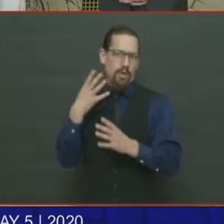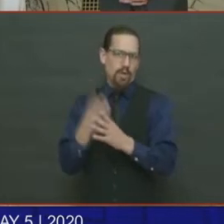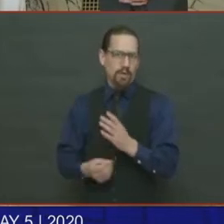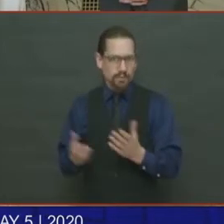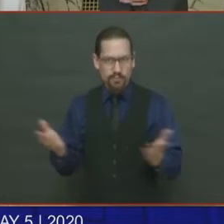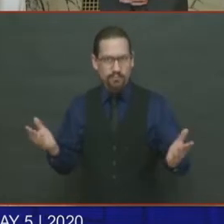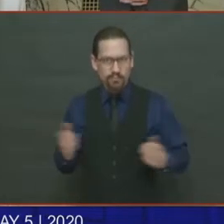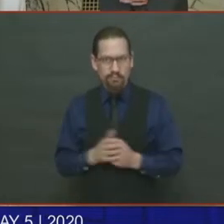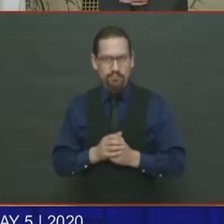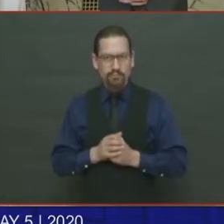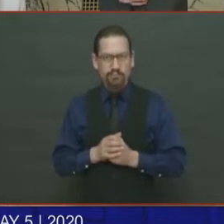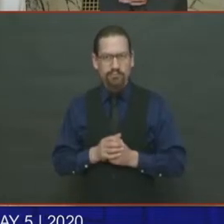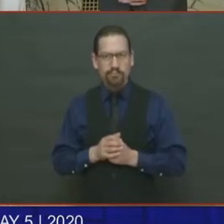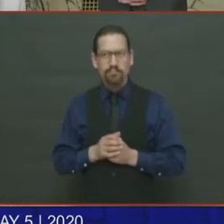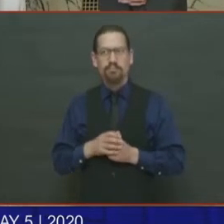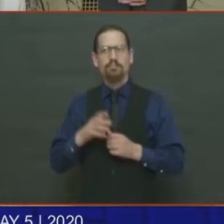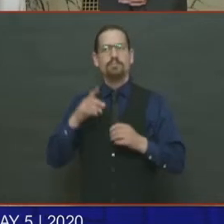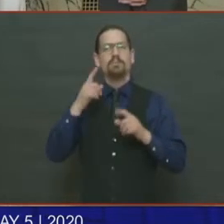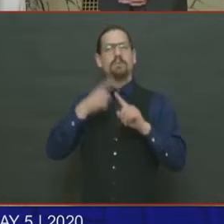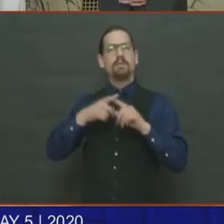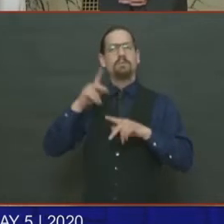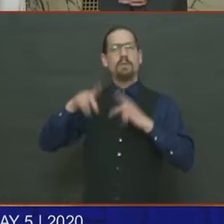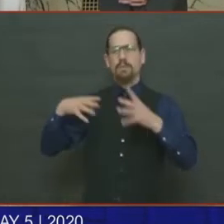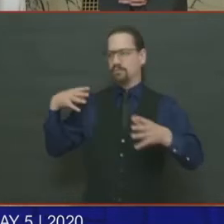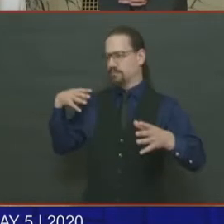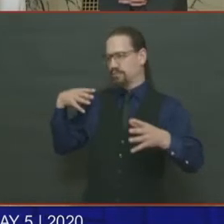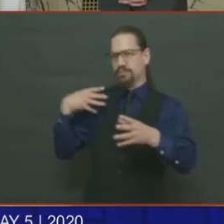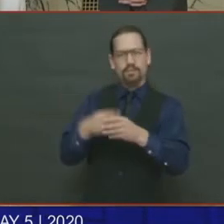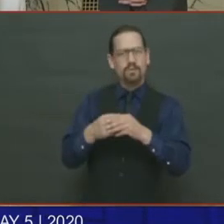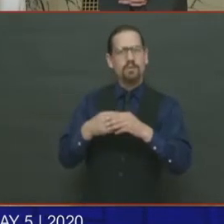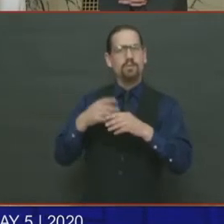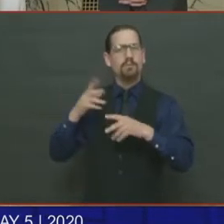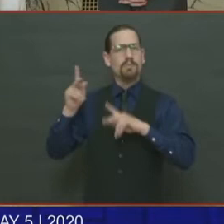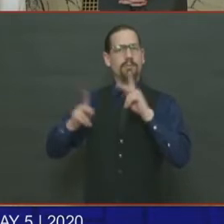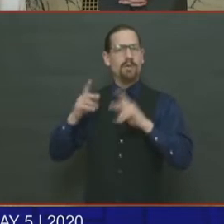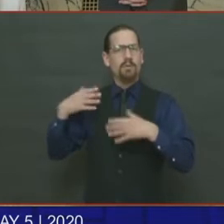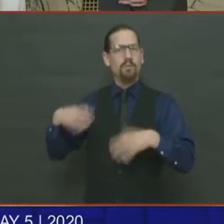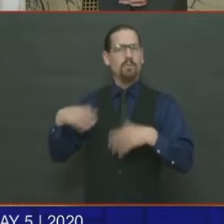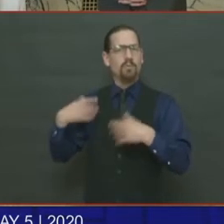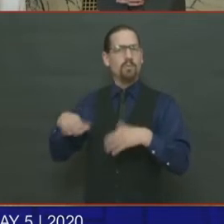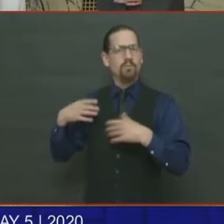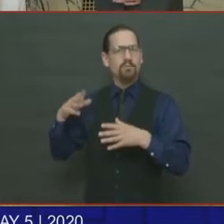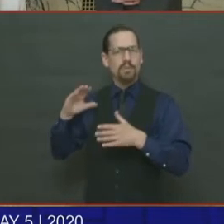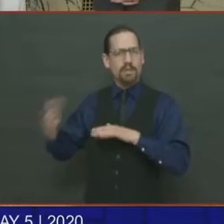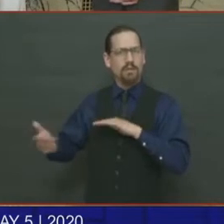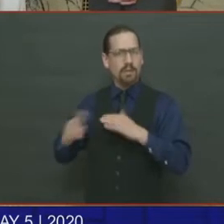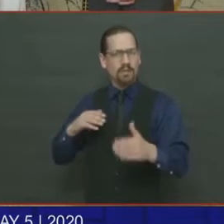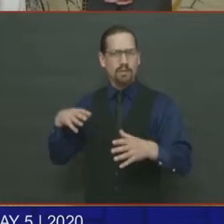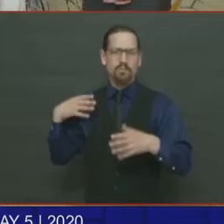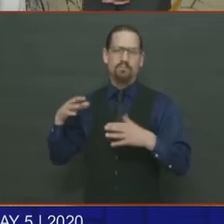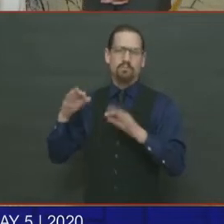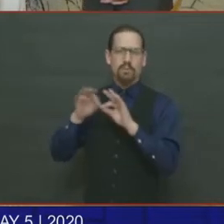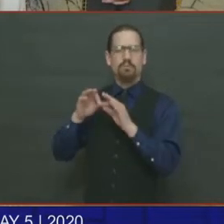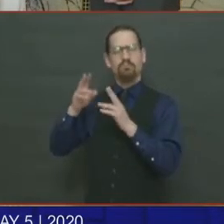months. So with that, let's get started with questions.